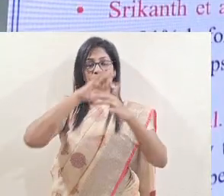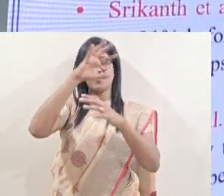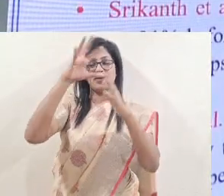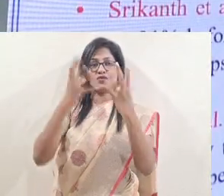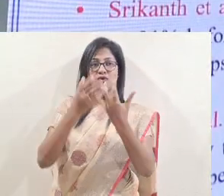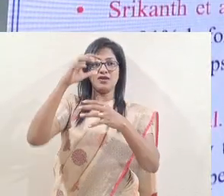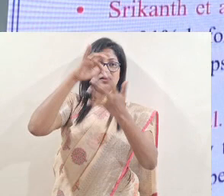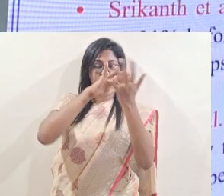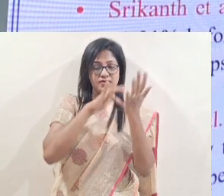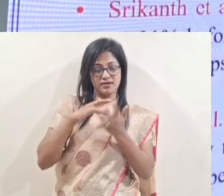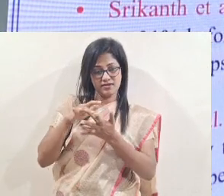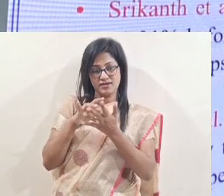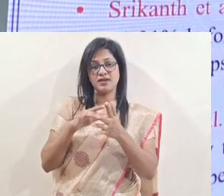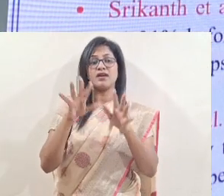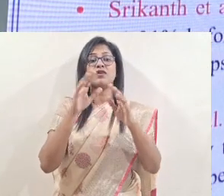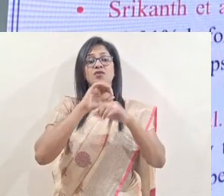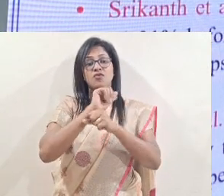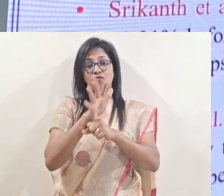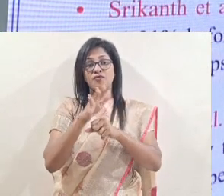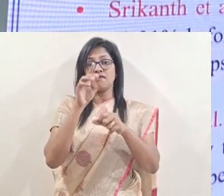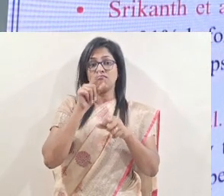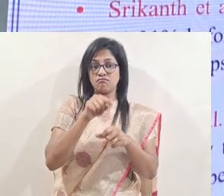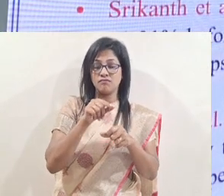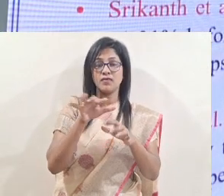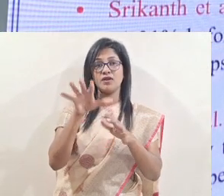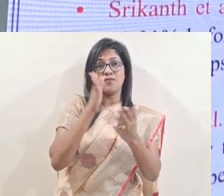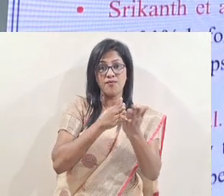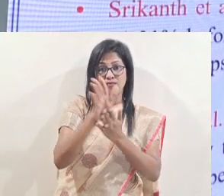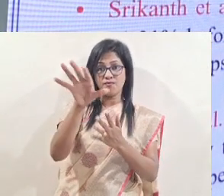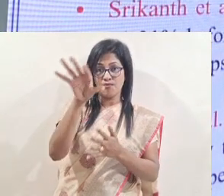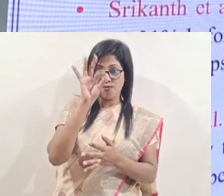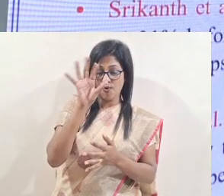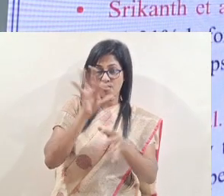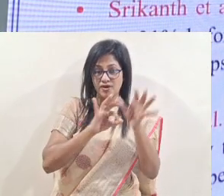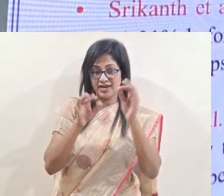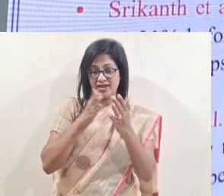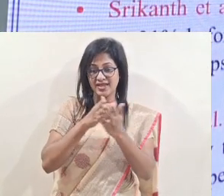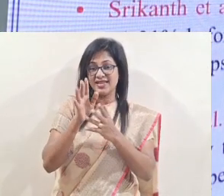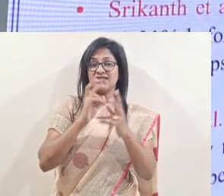behavior, and they found that there would be a increase in the mode choice